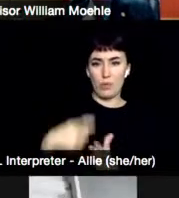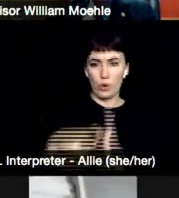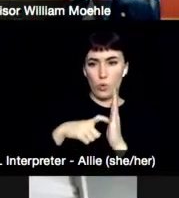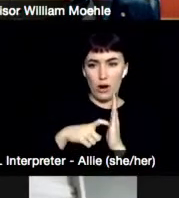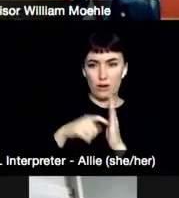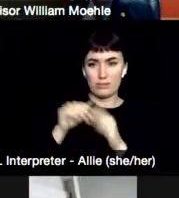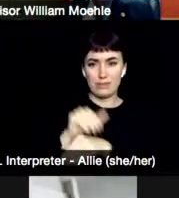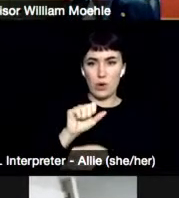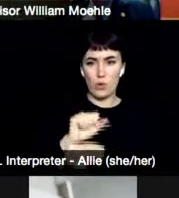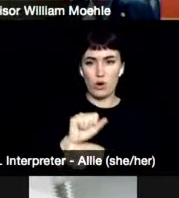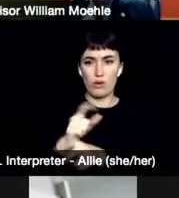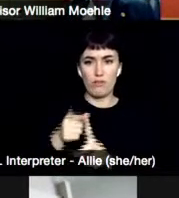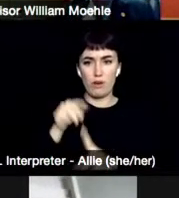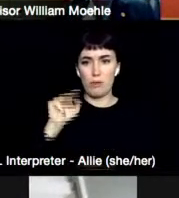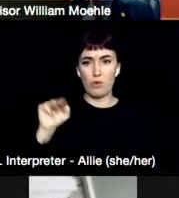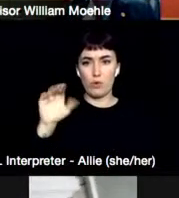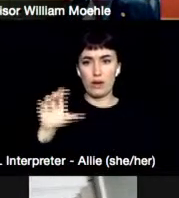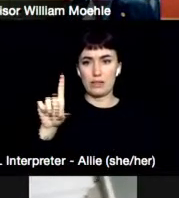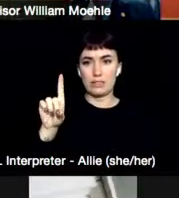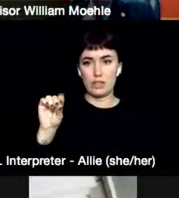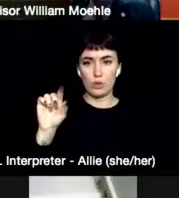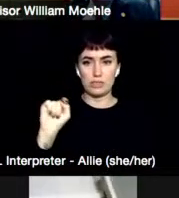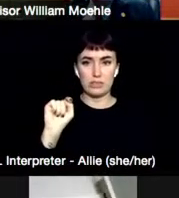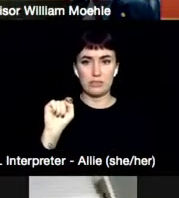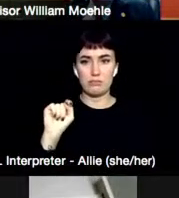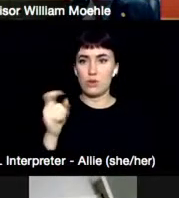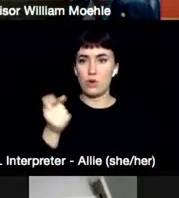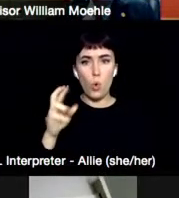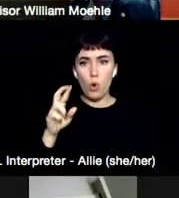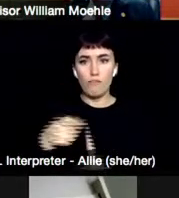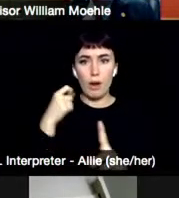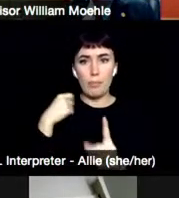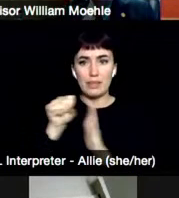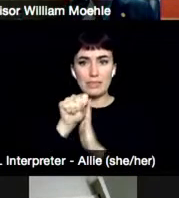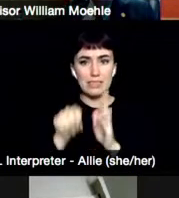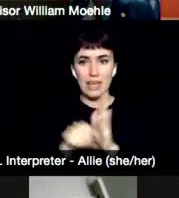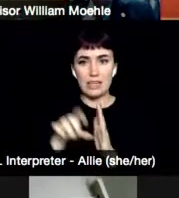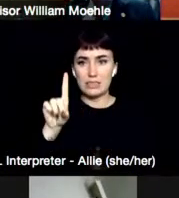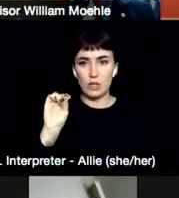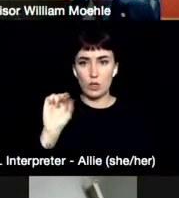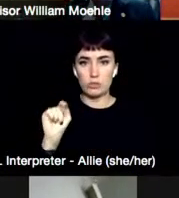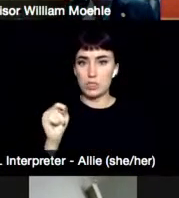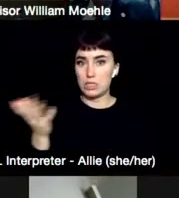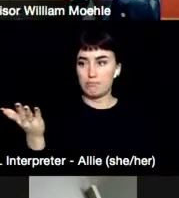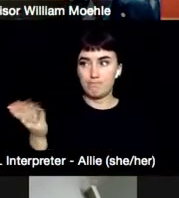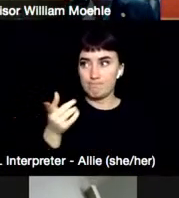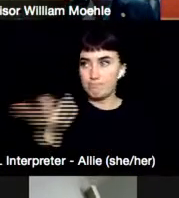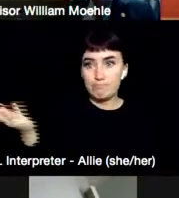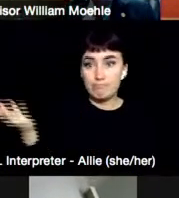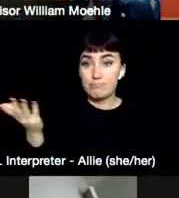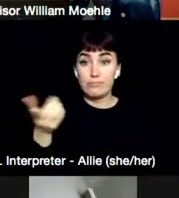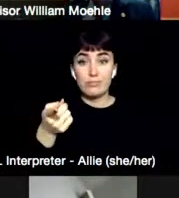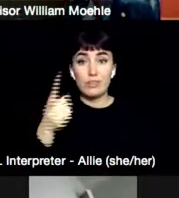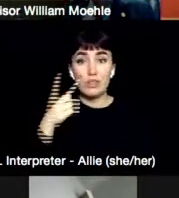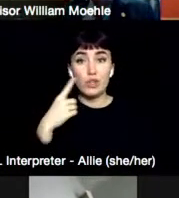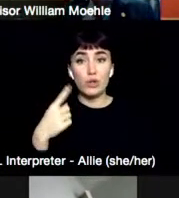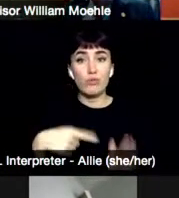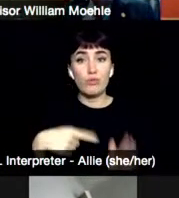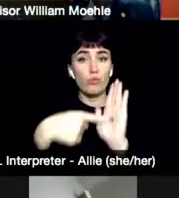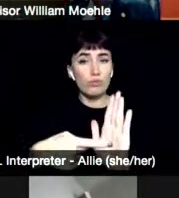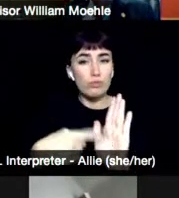night work from Monroe County DOT, nor from the state DOT. So you've made that